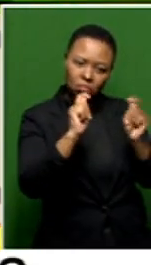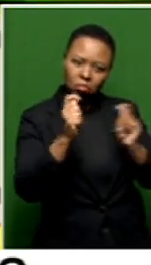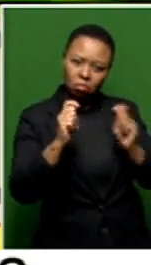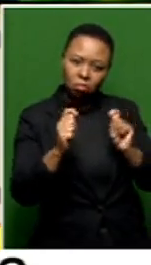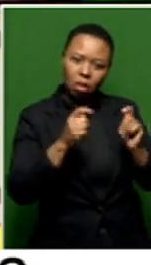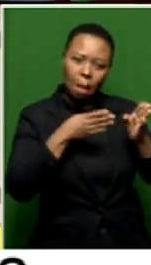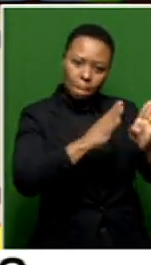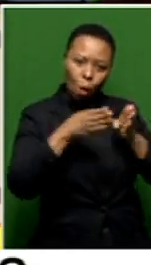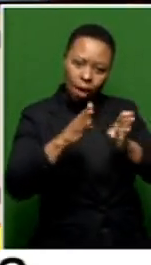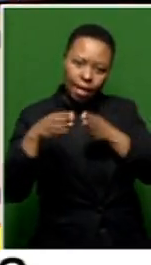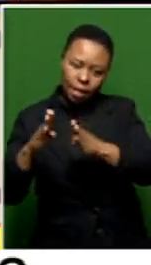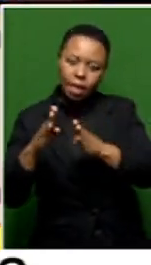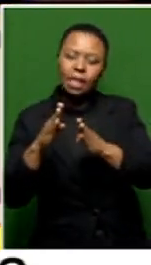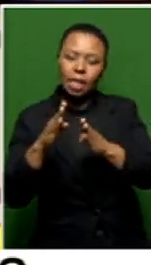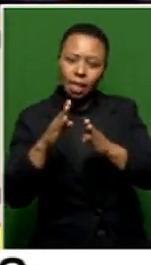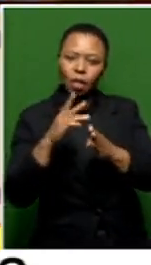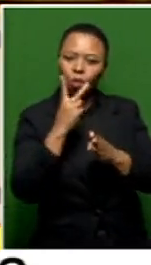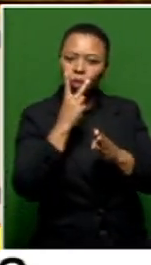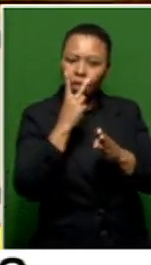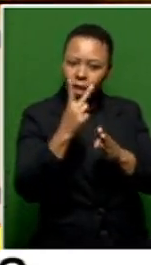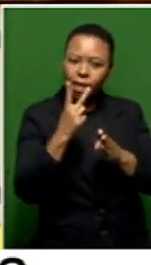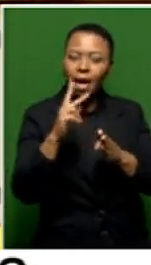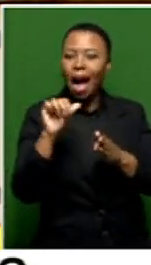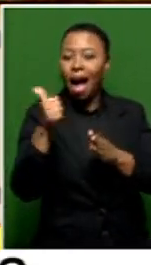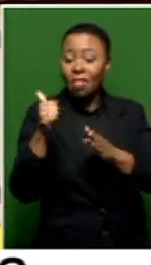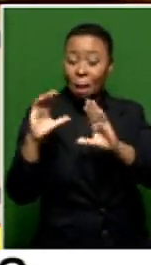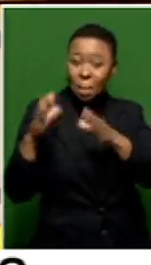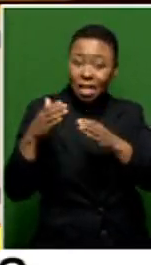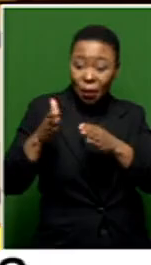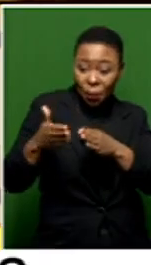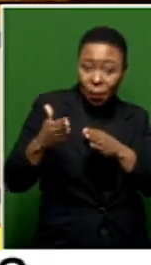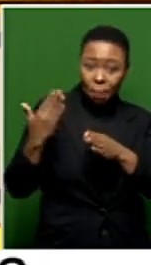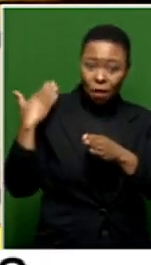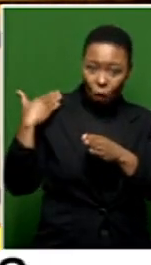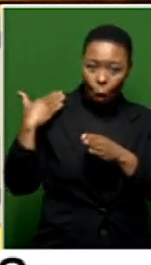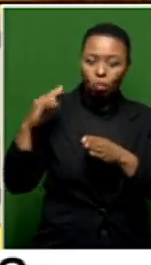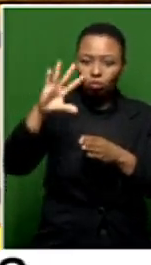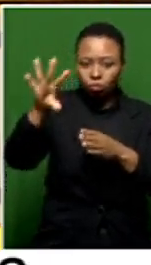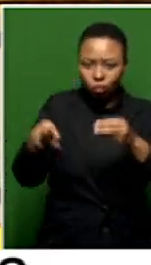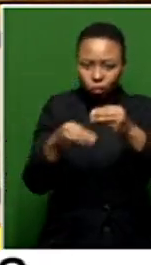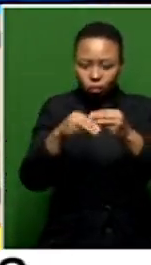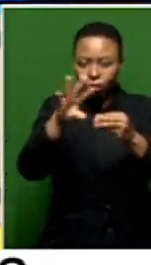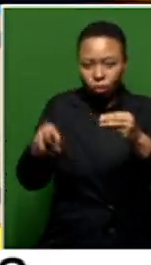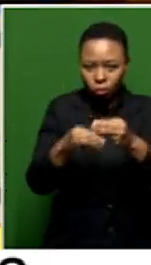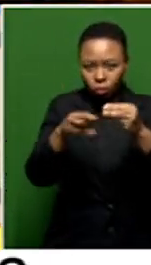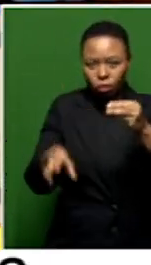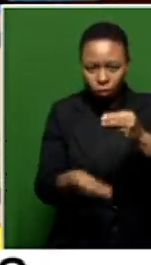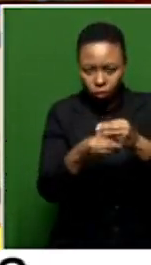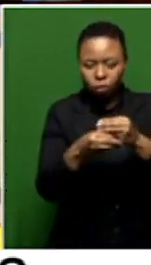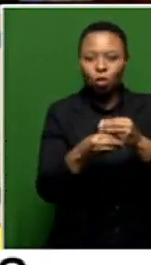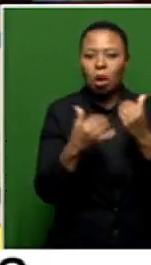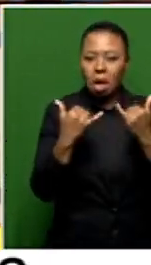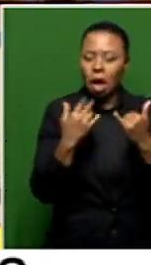to take into account parties that were not there before. And so there's been